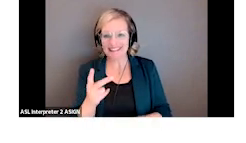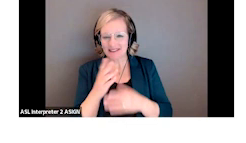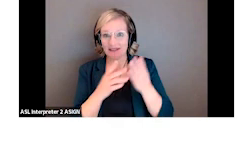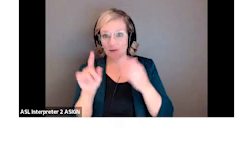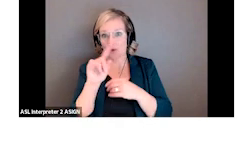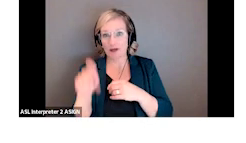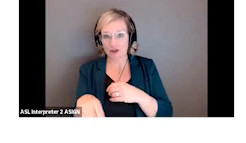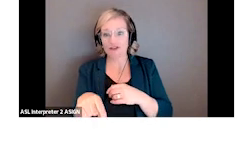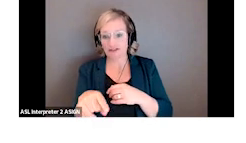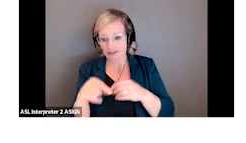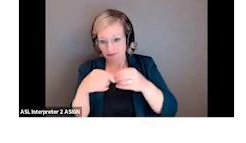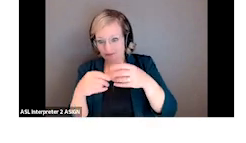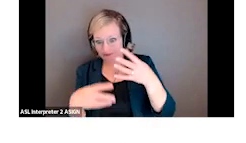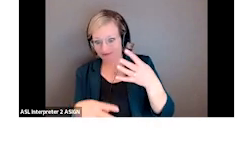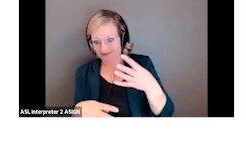come in,